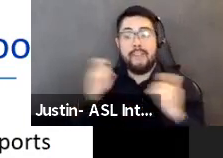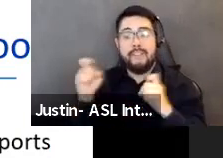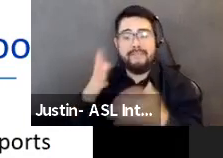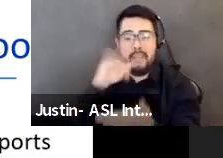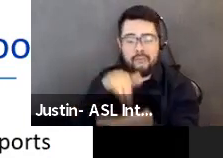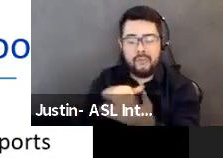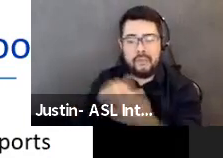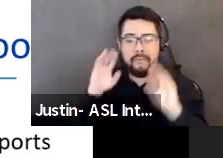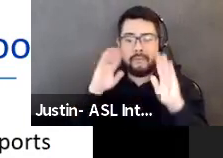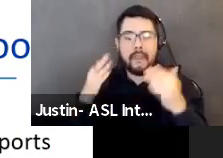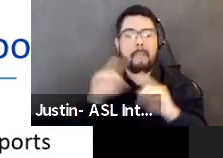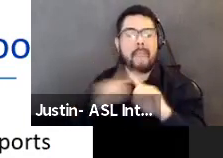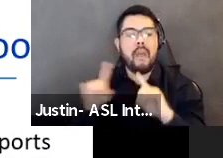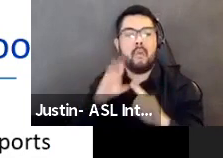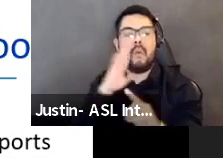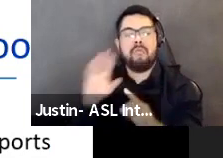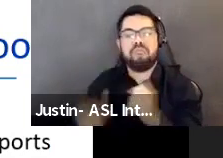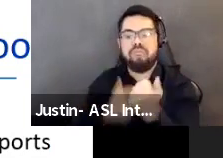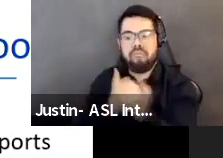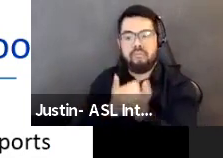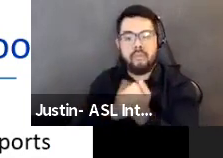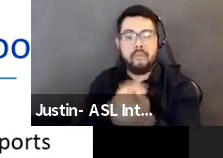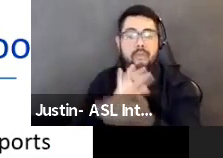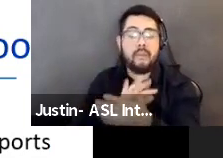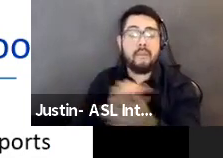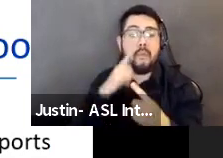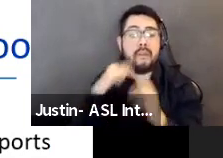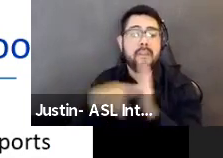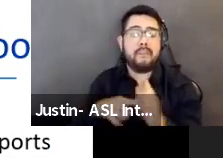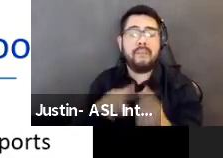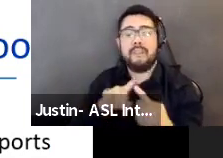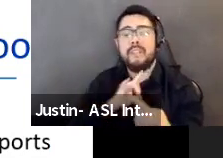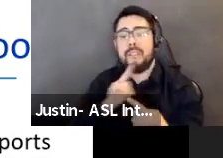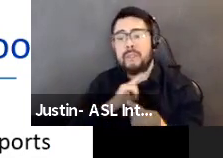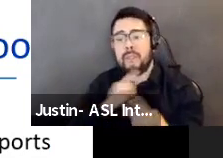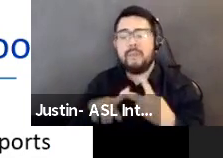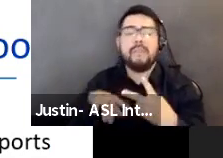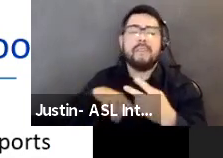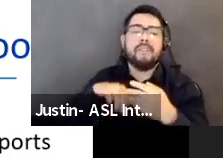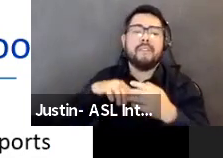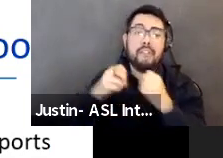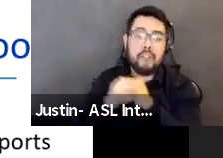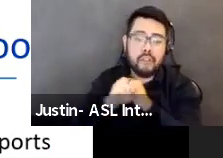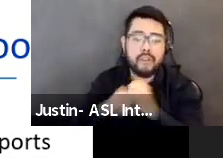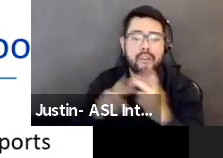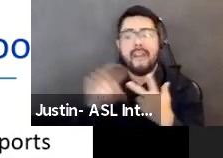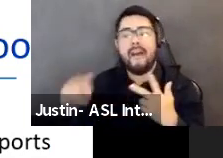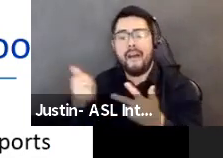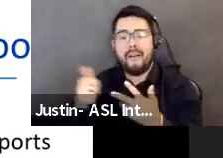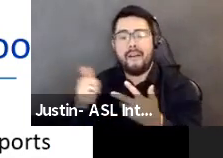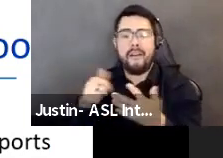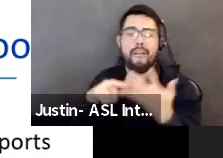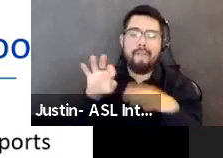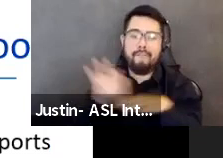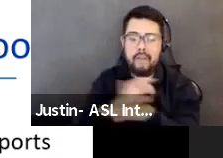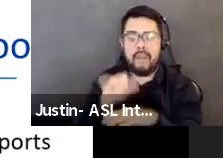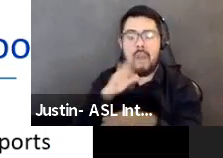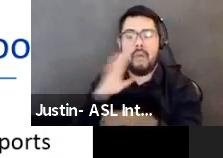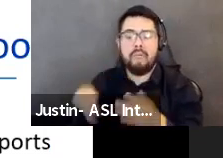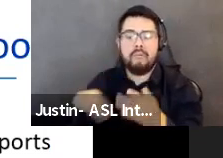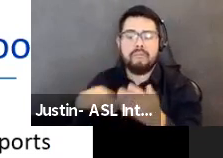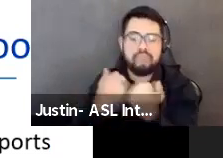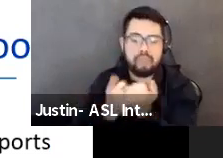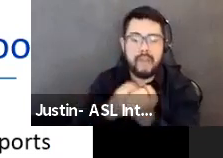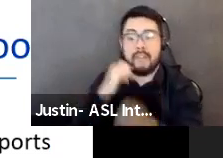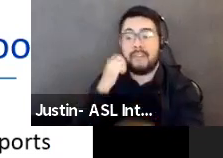schools directly this includes custodians security and other functions that are allocated and provide supports on a